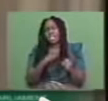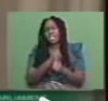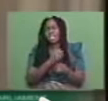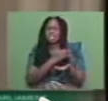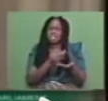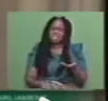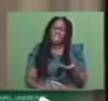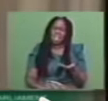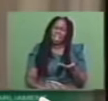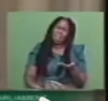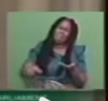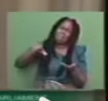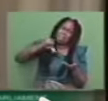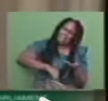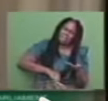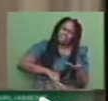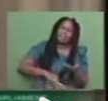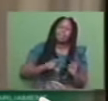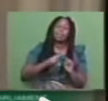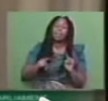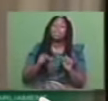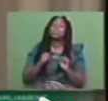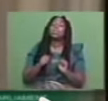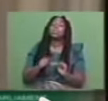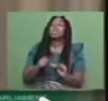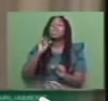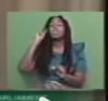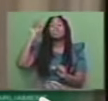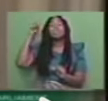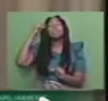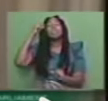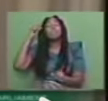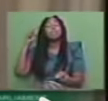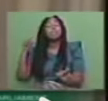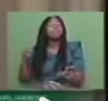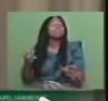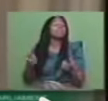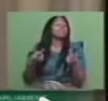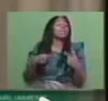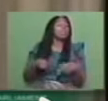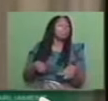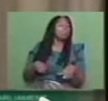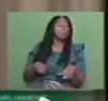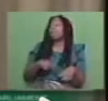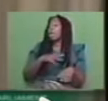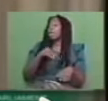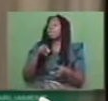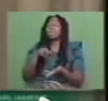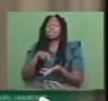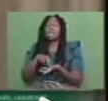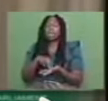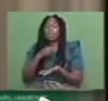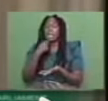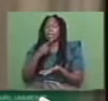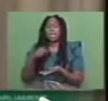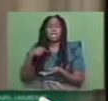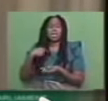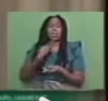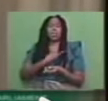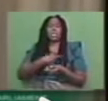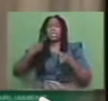Government still has the goal and temerity to stand here and claim